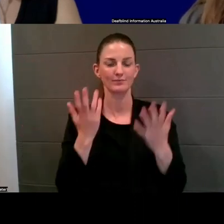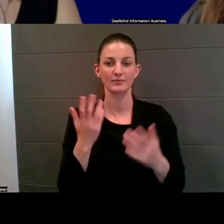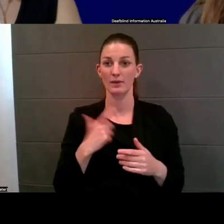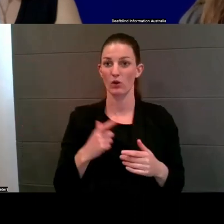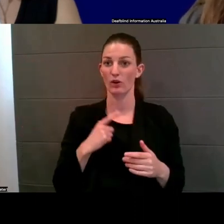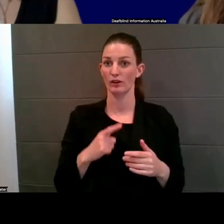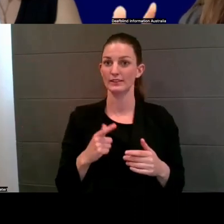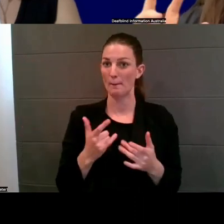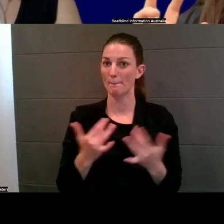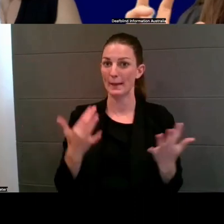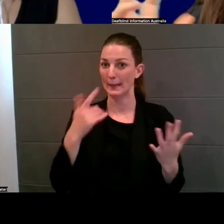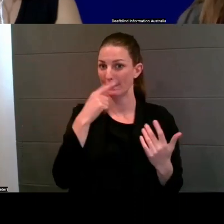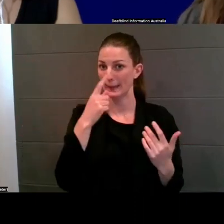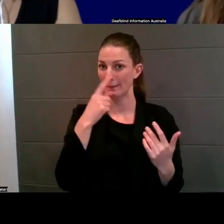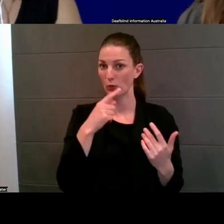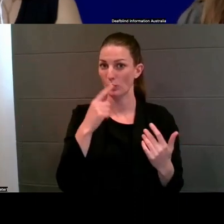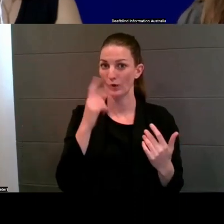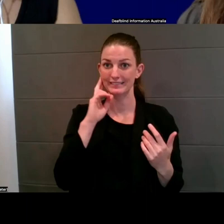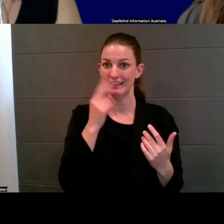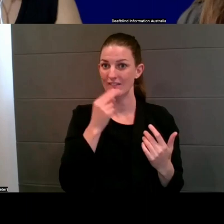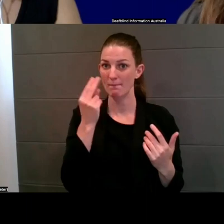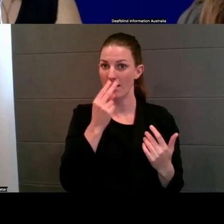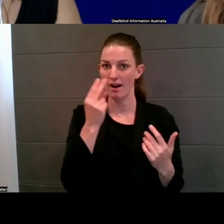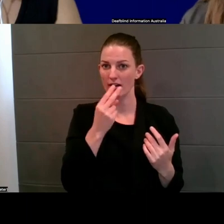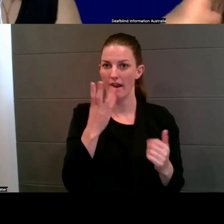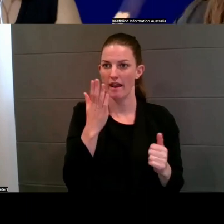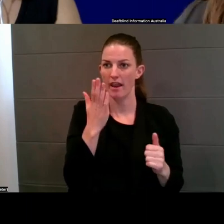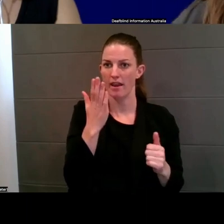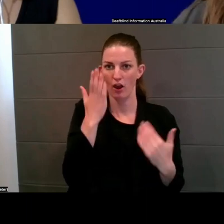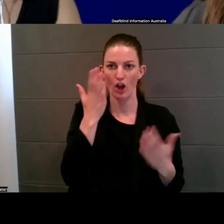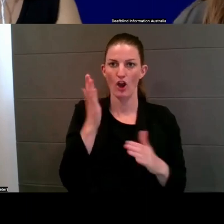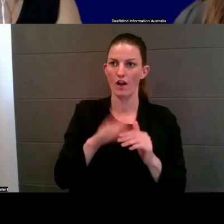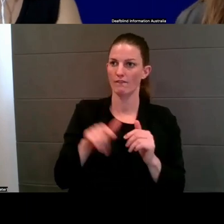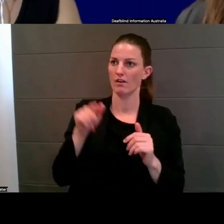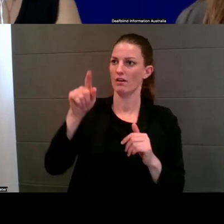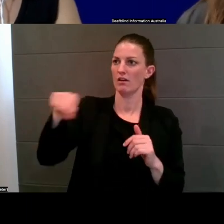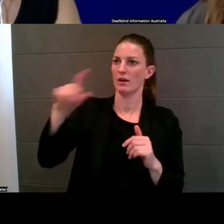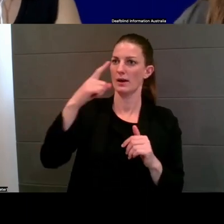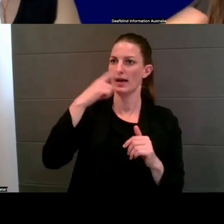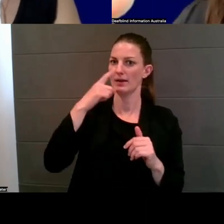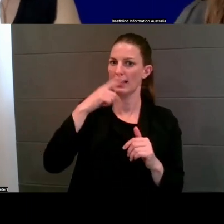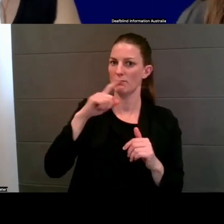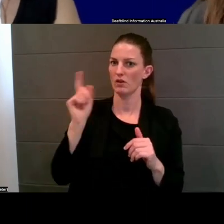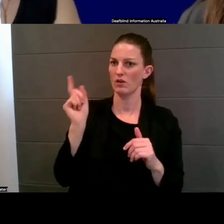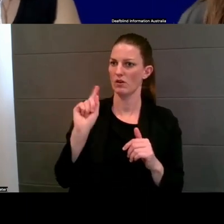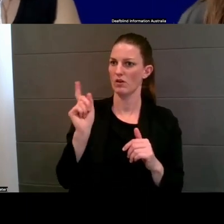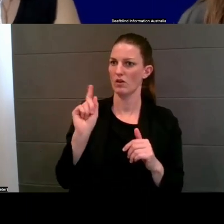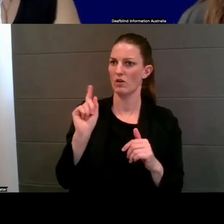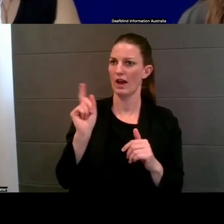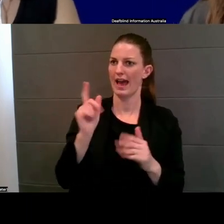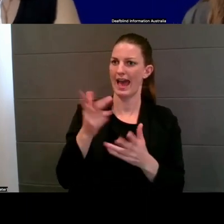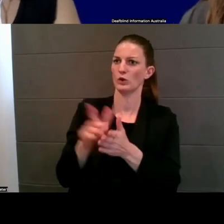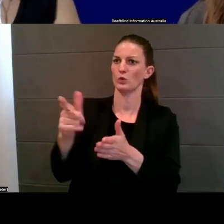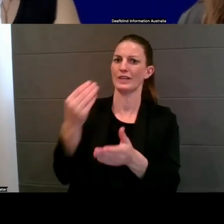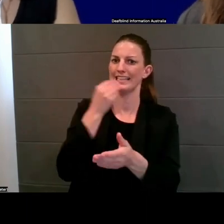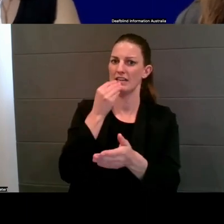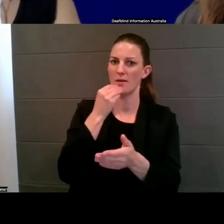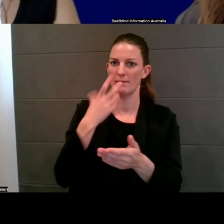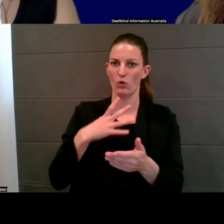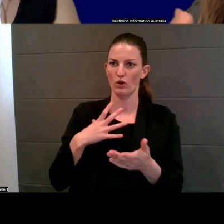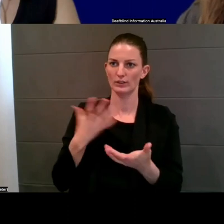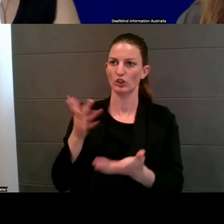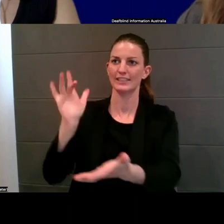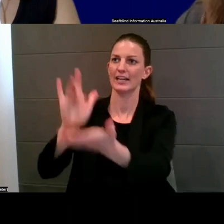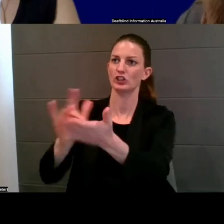get to experience other people eating because it all happens outside the realms of their perception.